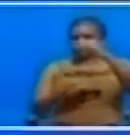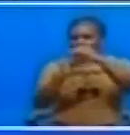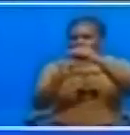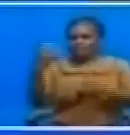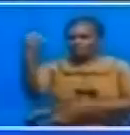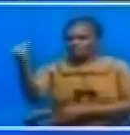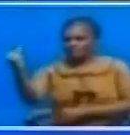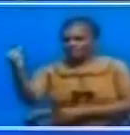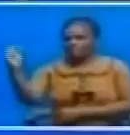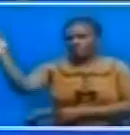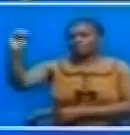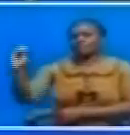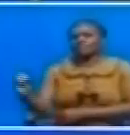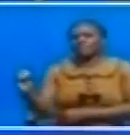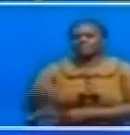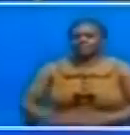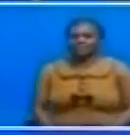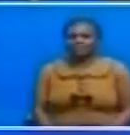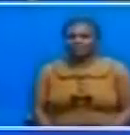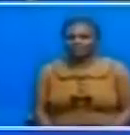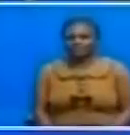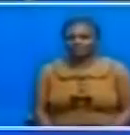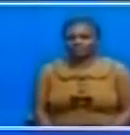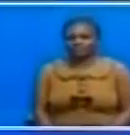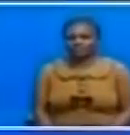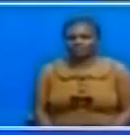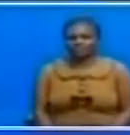about 5%.